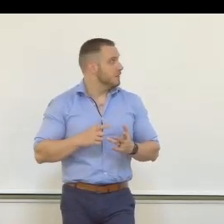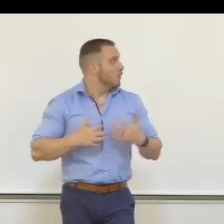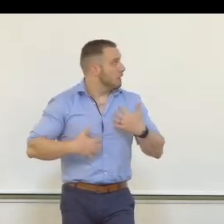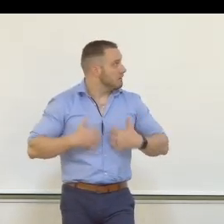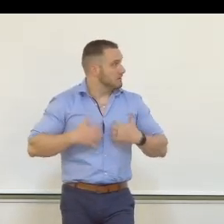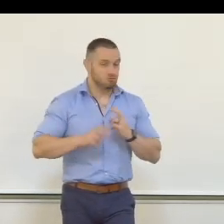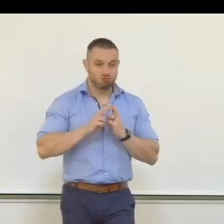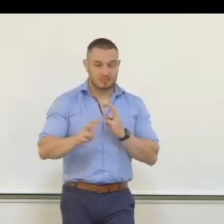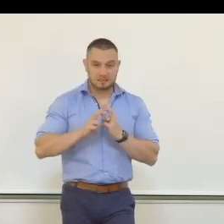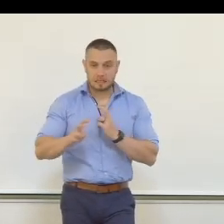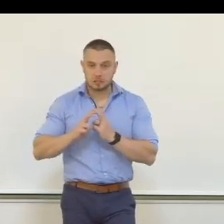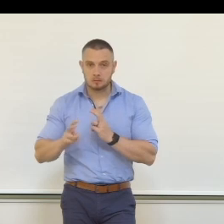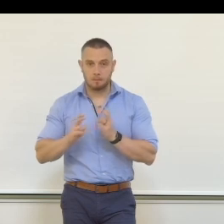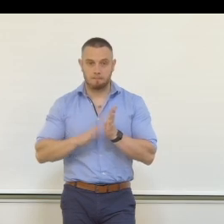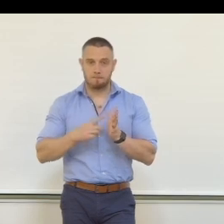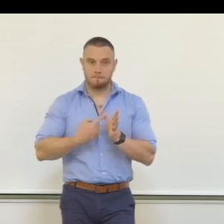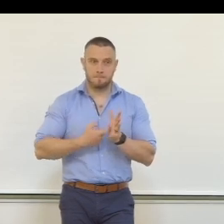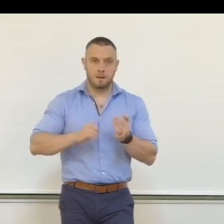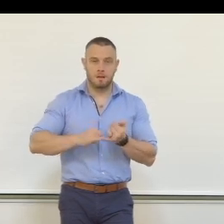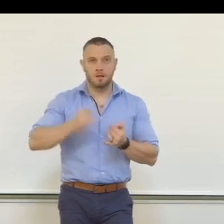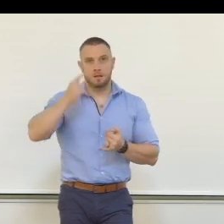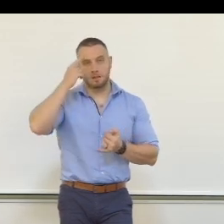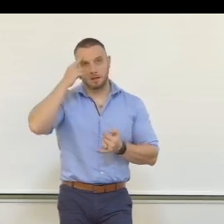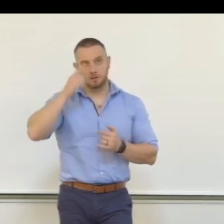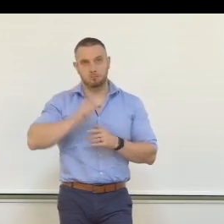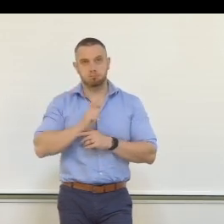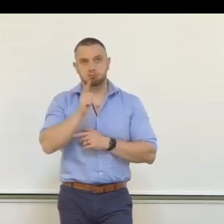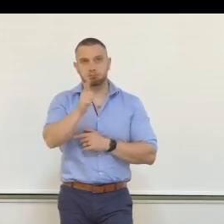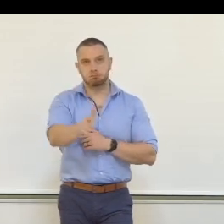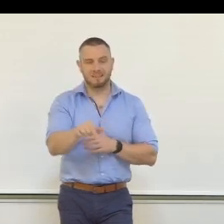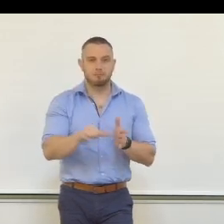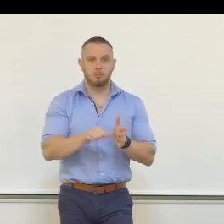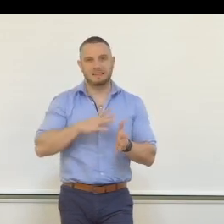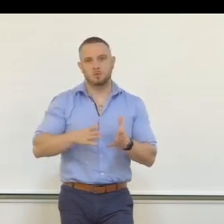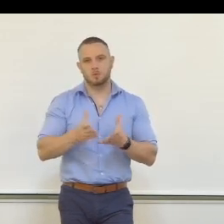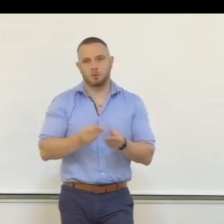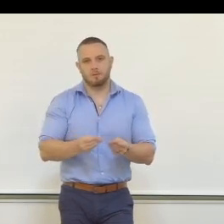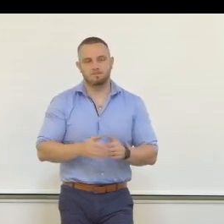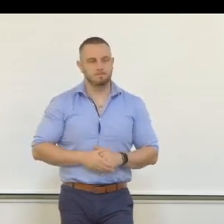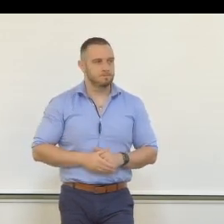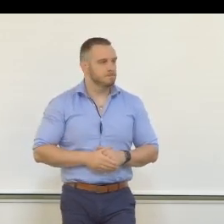because if you're thinking that long term, that problem is already solved by then.